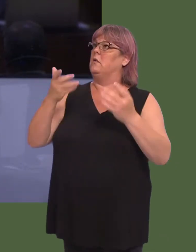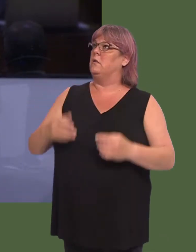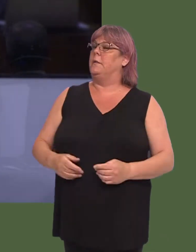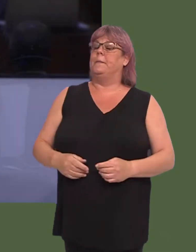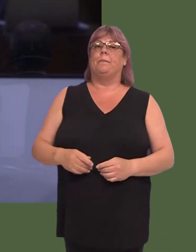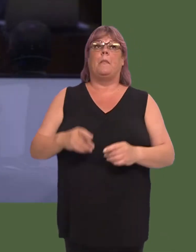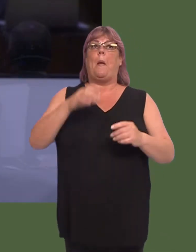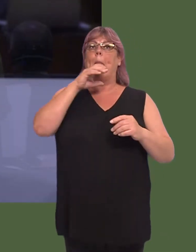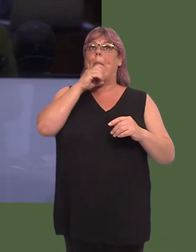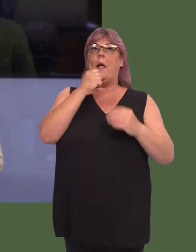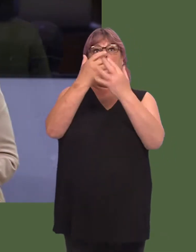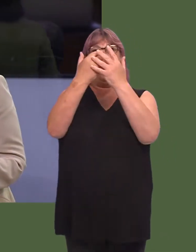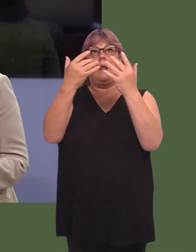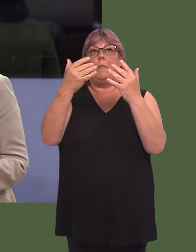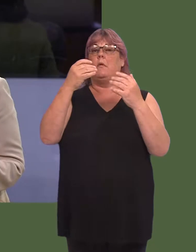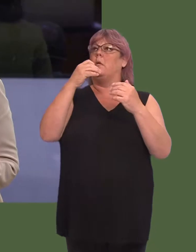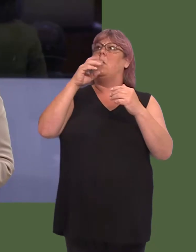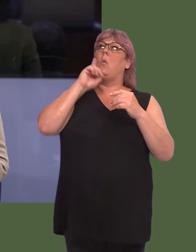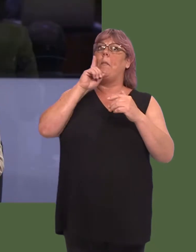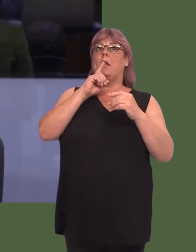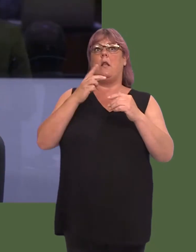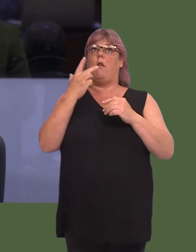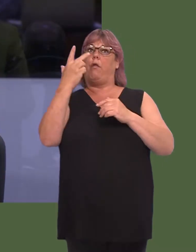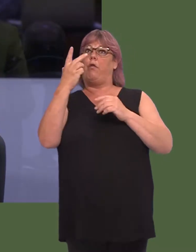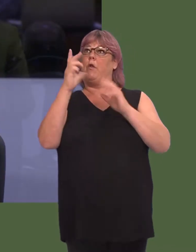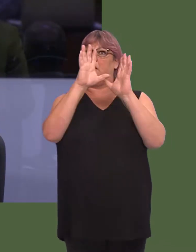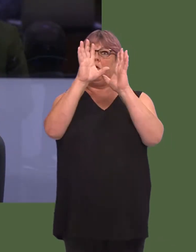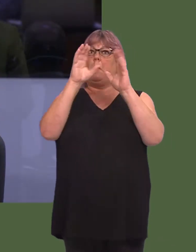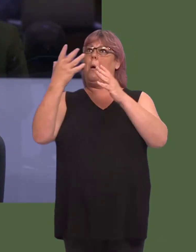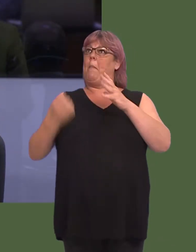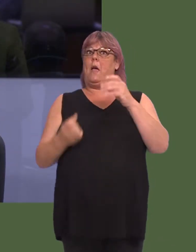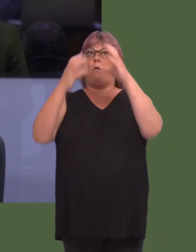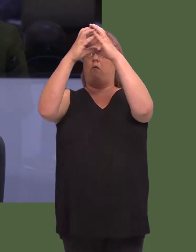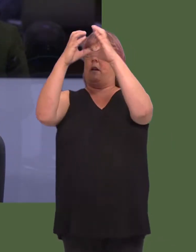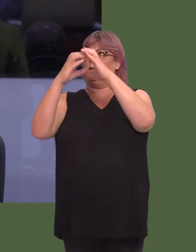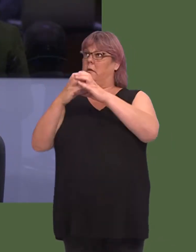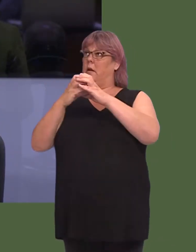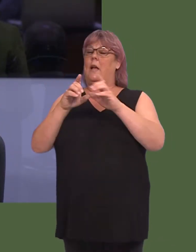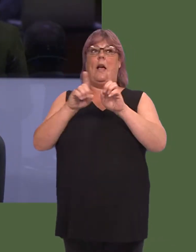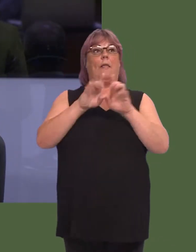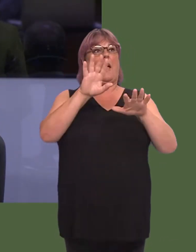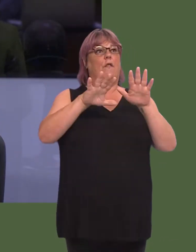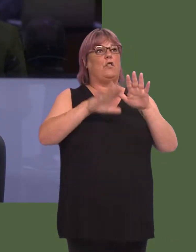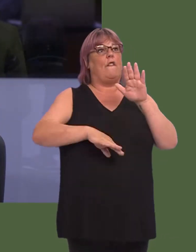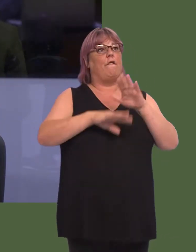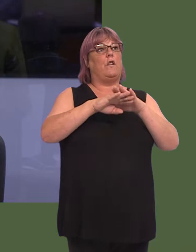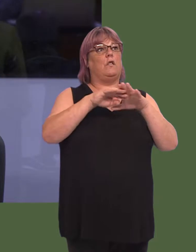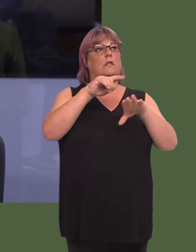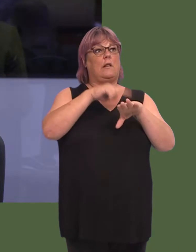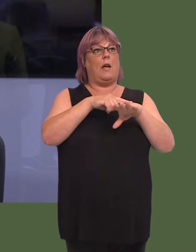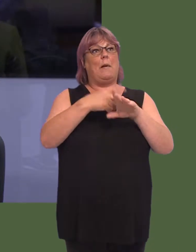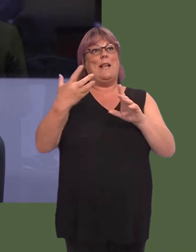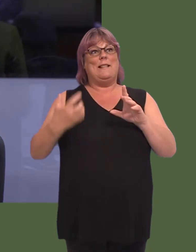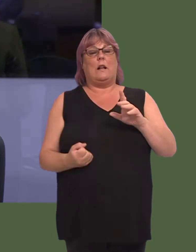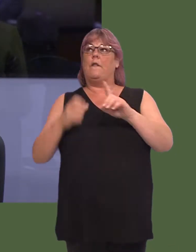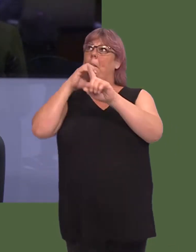civil service. Men also outnumber women in each of the three highest pay grades. And the average basic